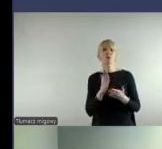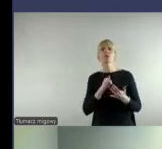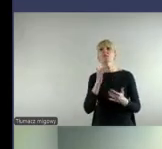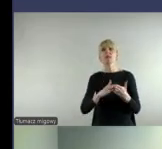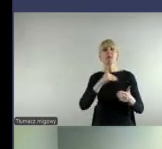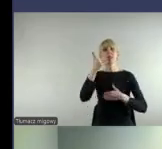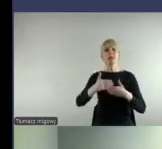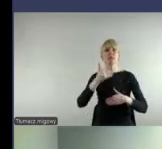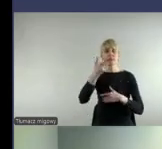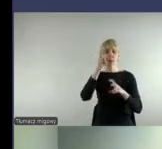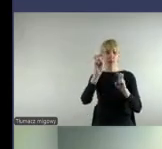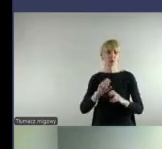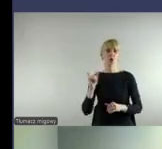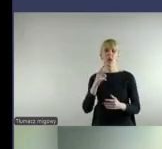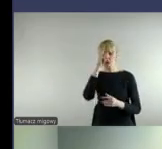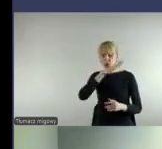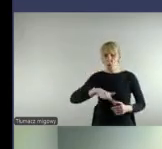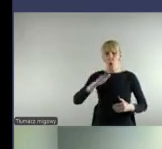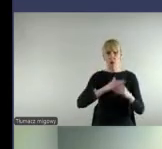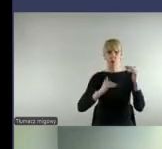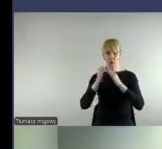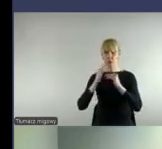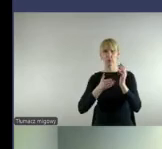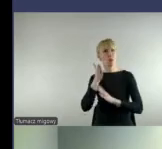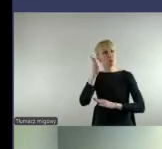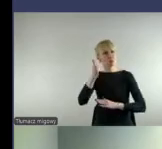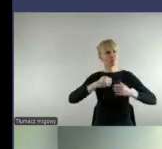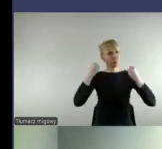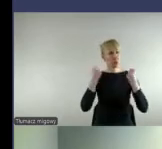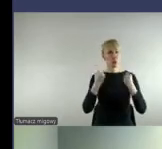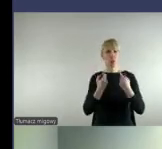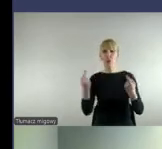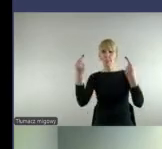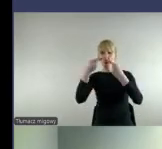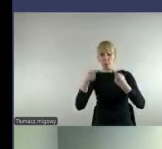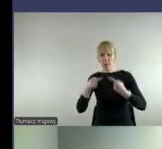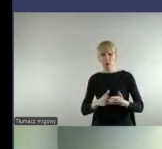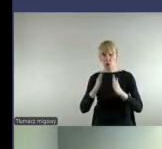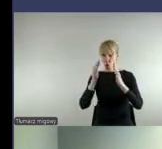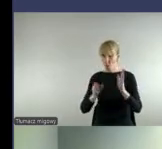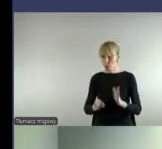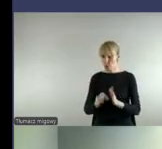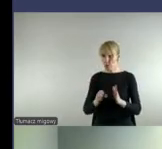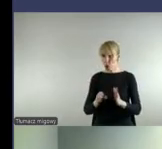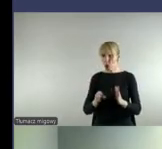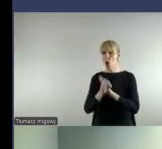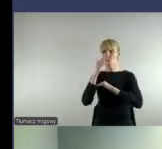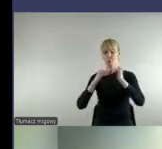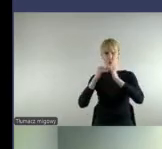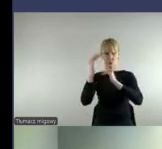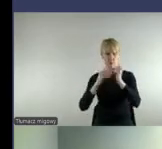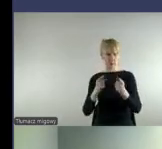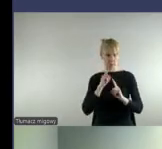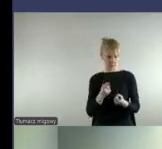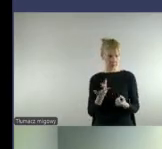build communities that are strong enough to adapt and recover, regardless of the crisis and what the future brings.